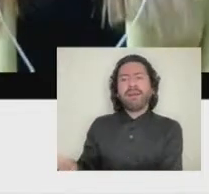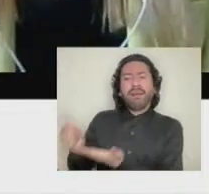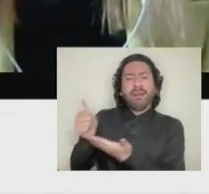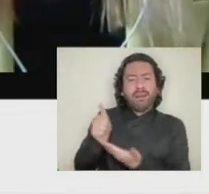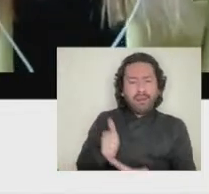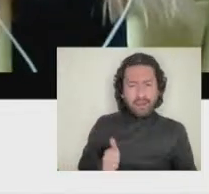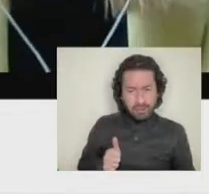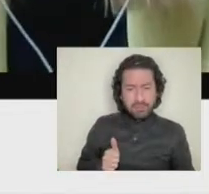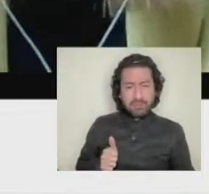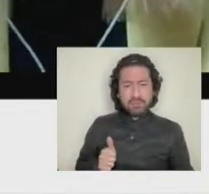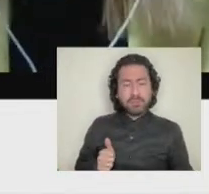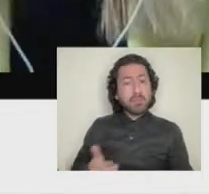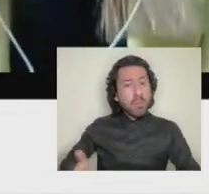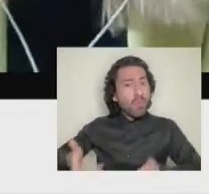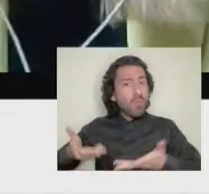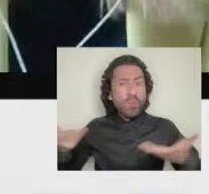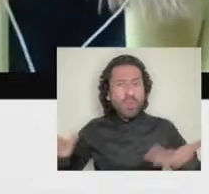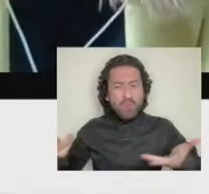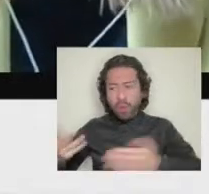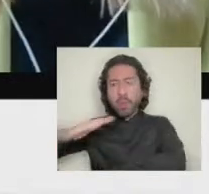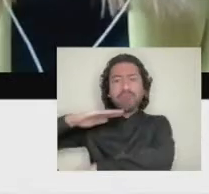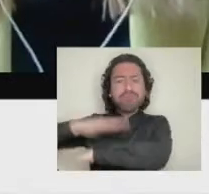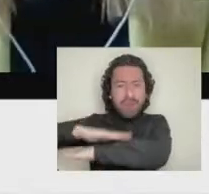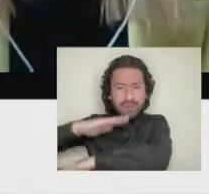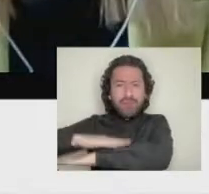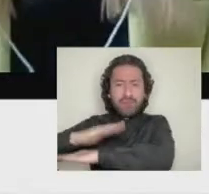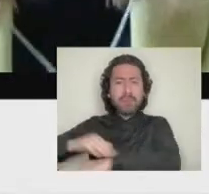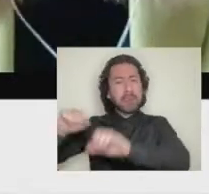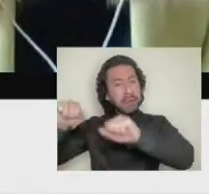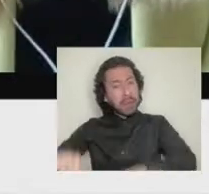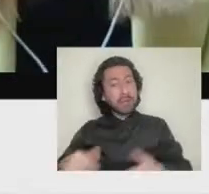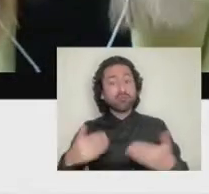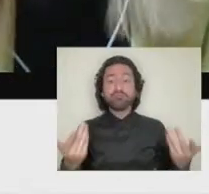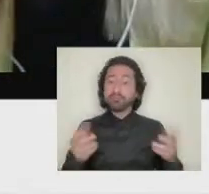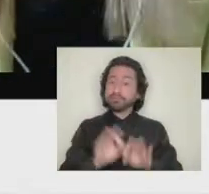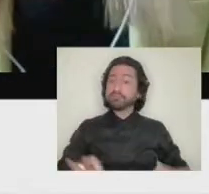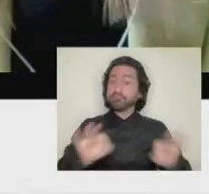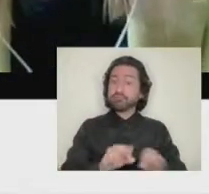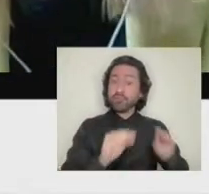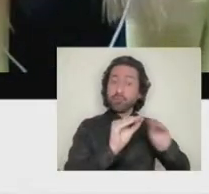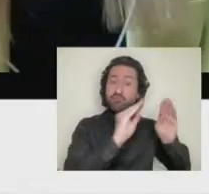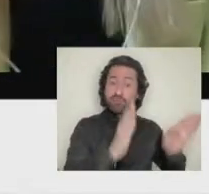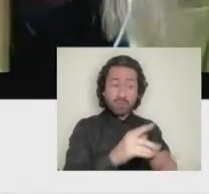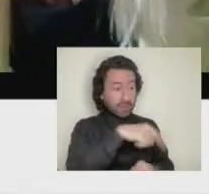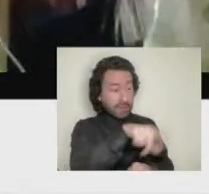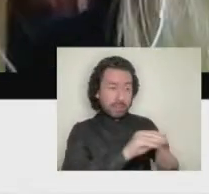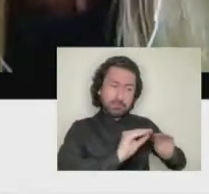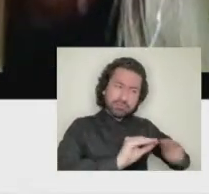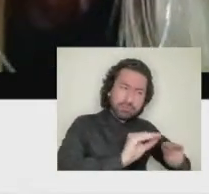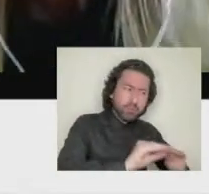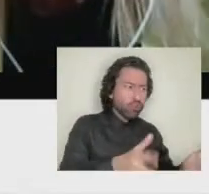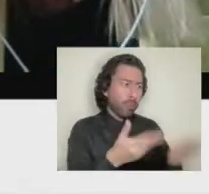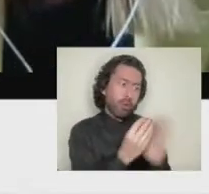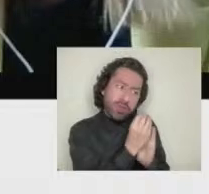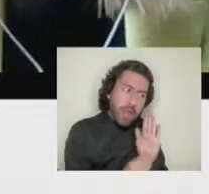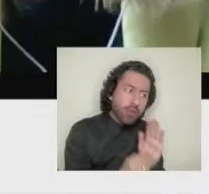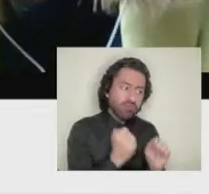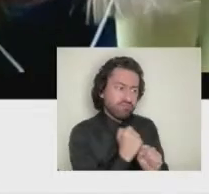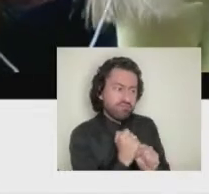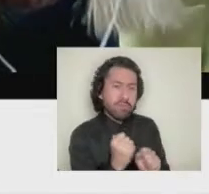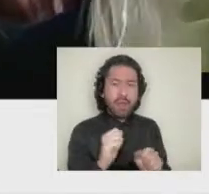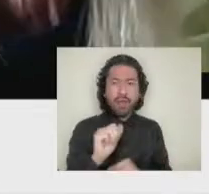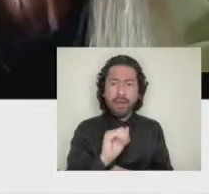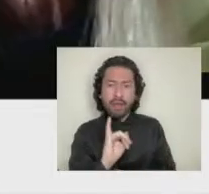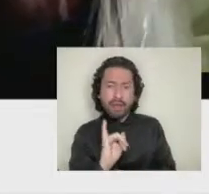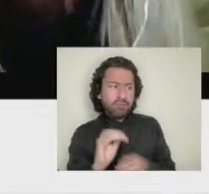adaptive platforms are able to help us out to teach or to train teachers to work with data.